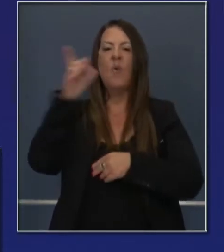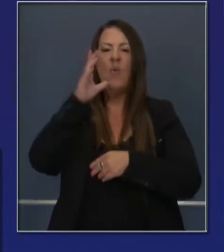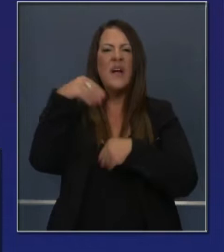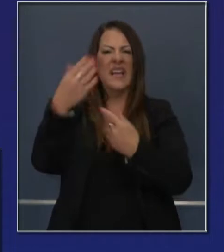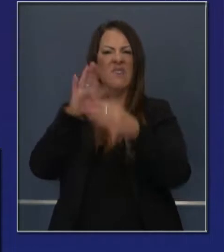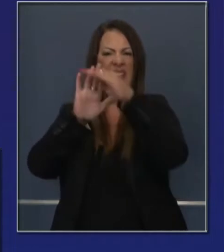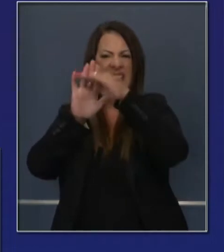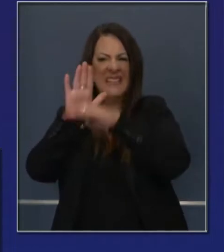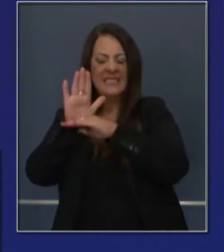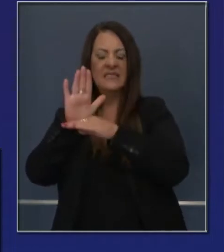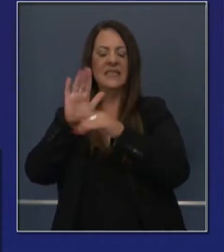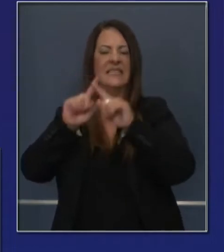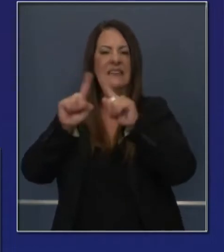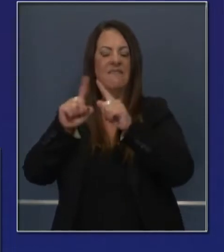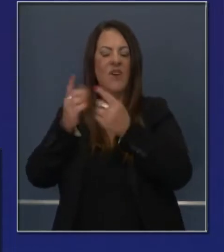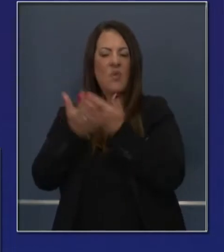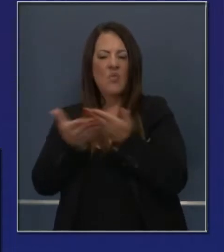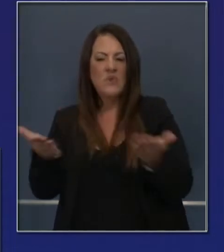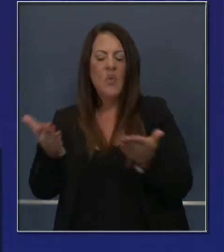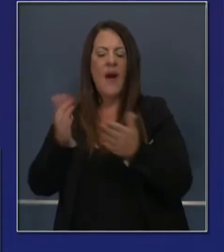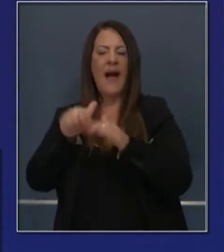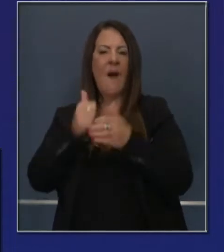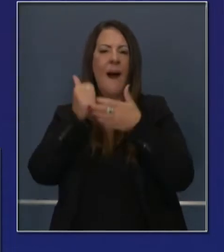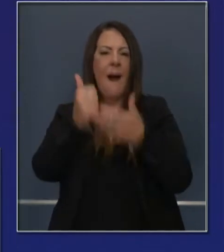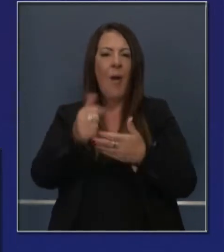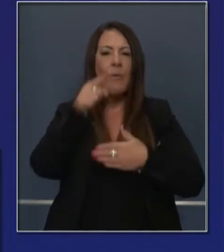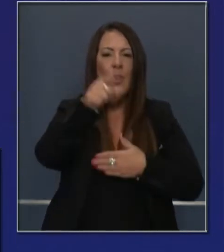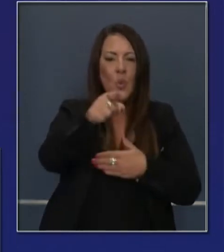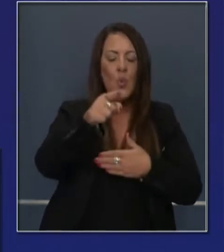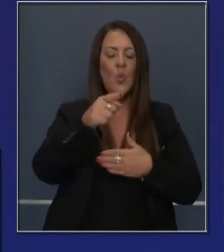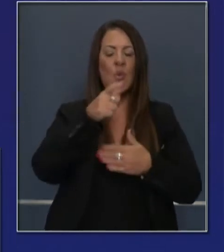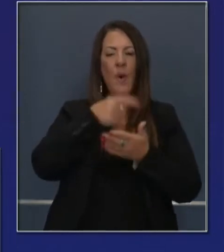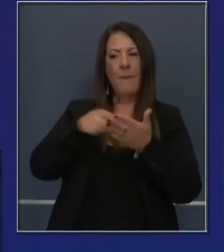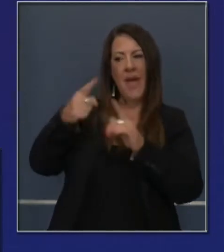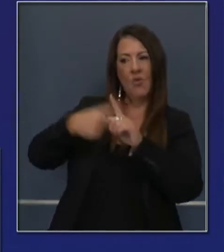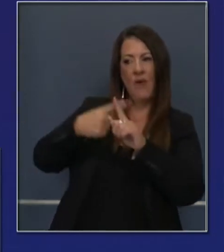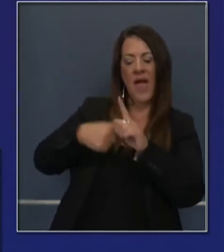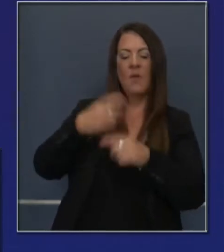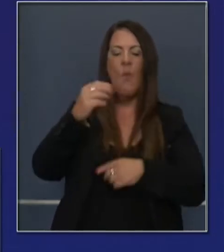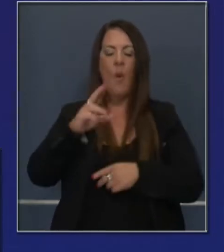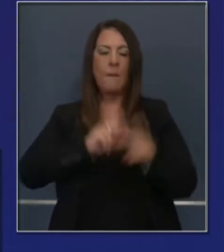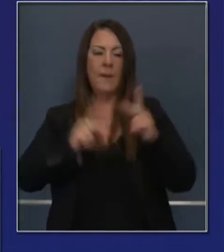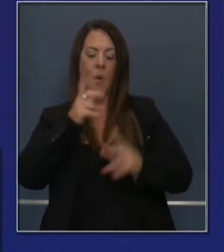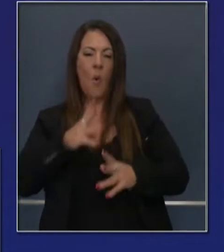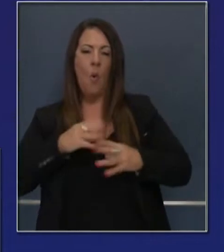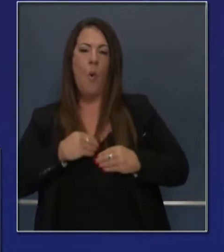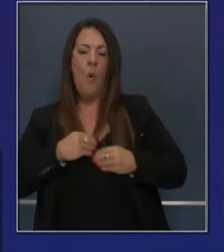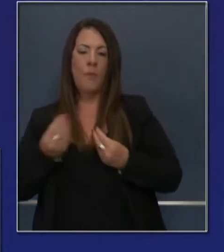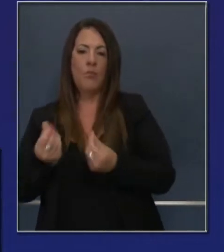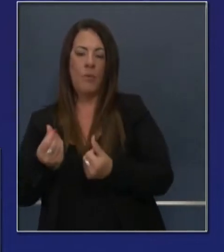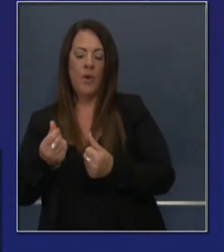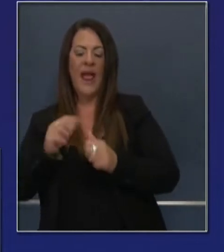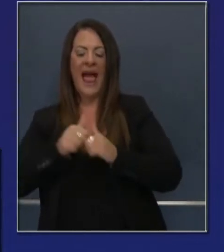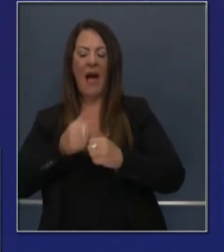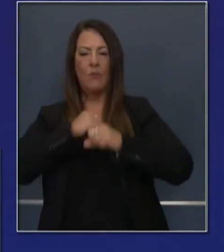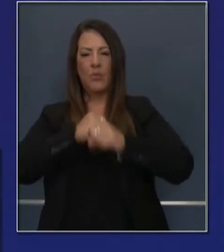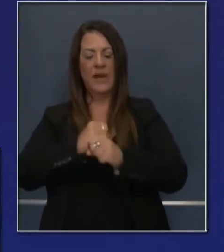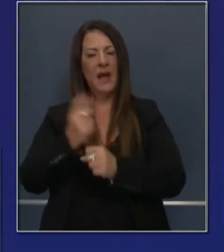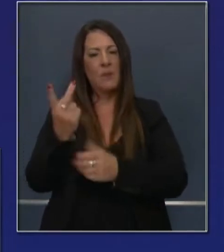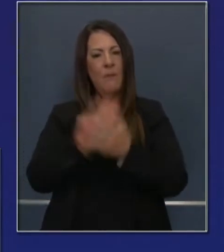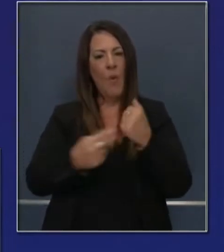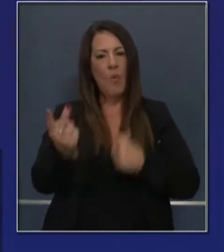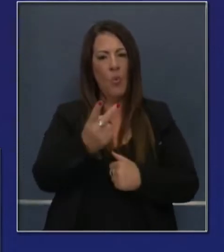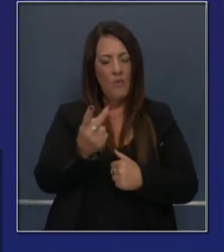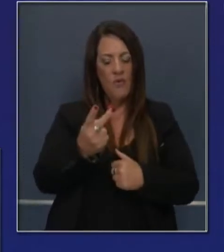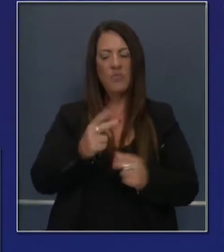tenants, but landlords, homeowners, and the like, talk about the details of our new eviction framework, what the protections are, what they're